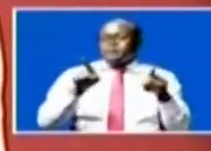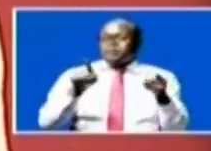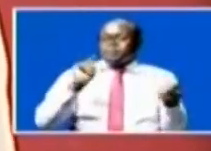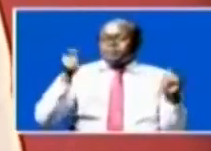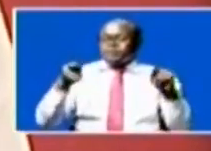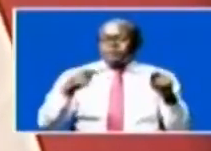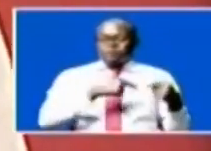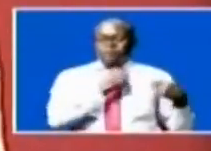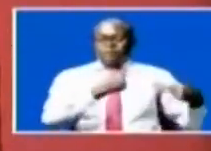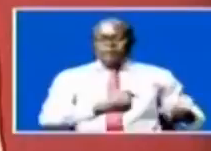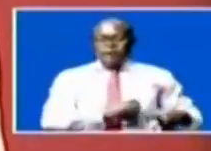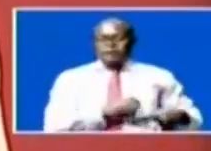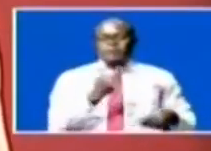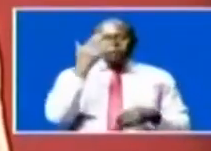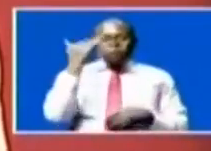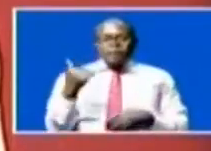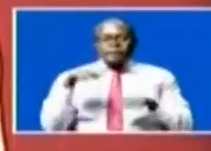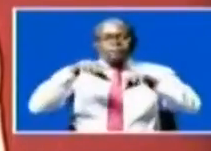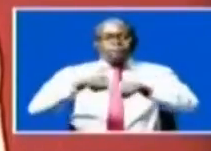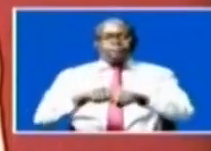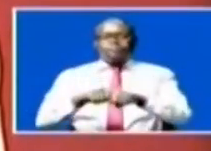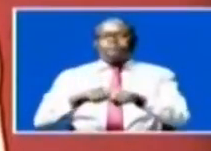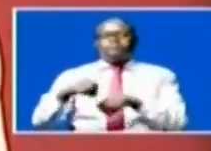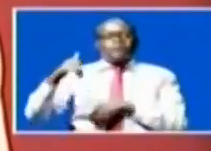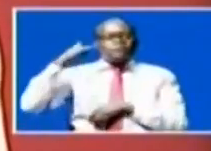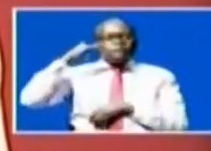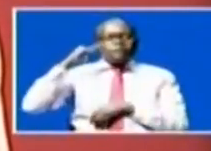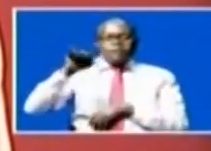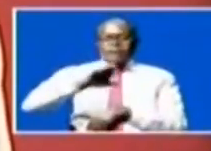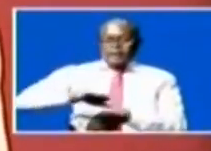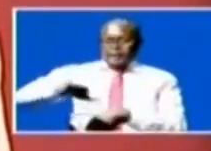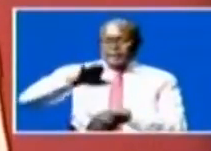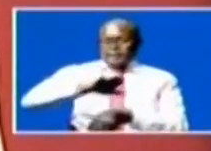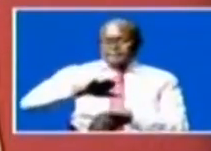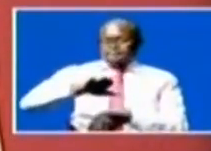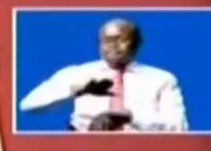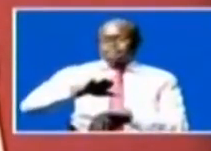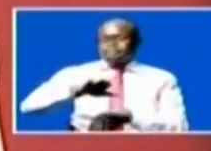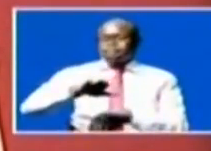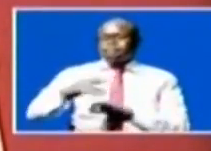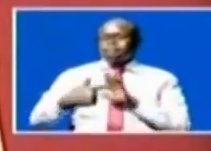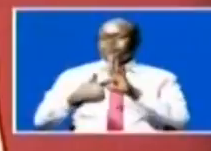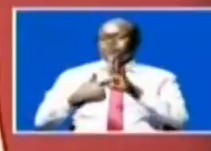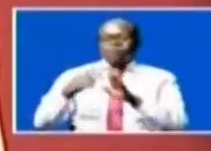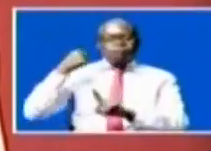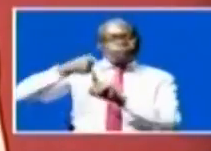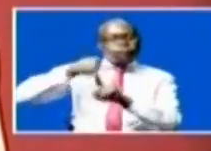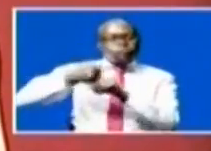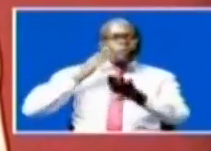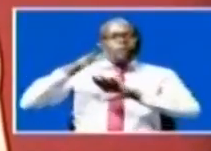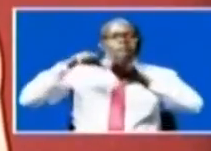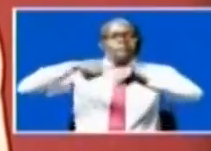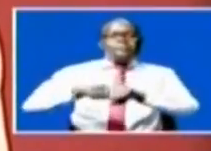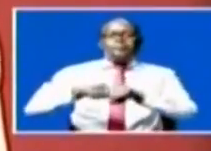a change of heart on claims that they are dominant in the telecommunications industry. Now, despite staging a spirited fight over dominance